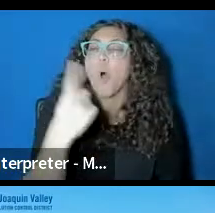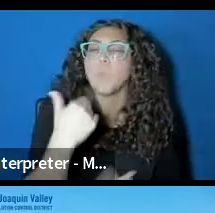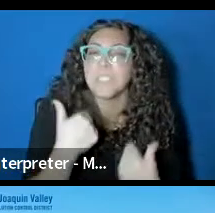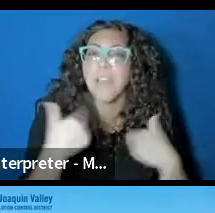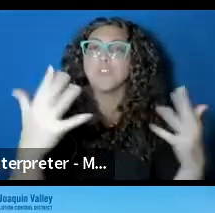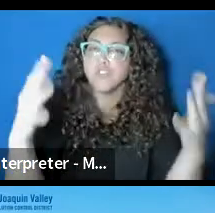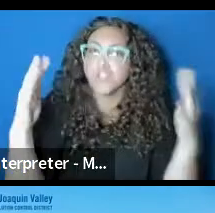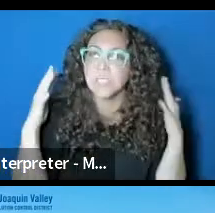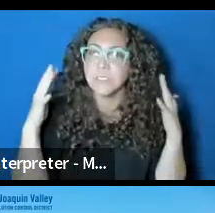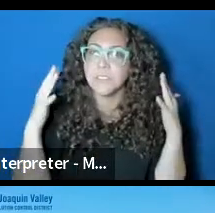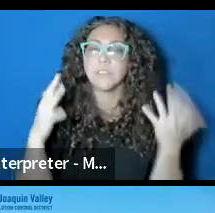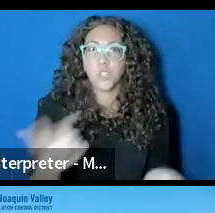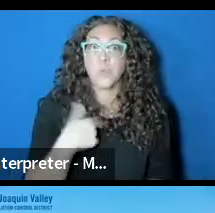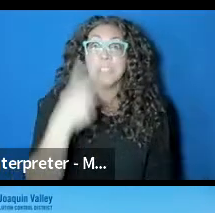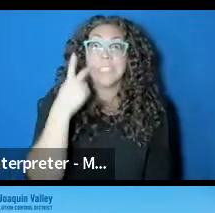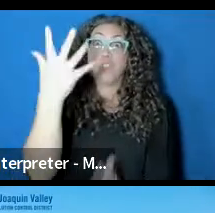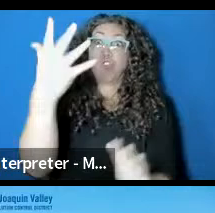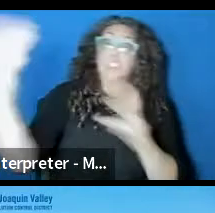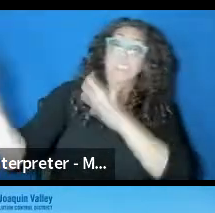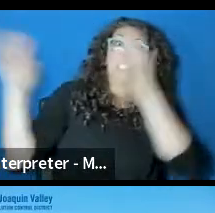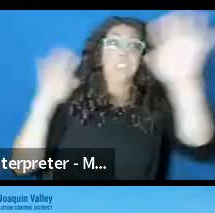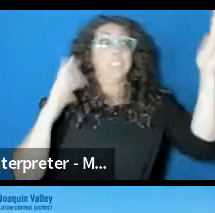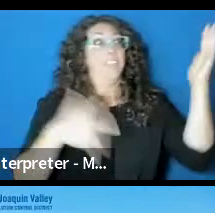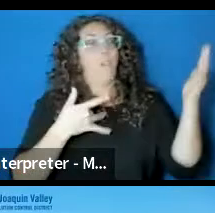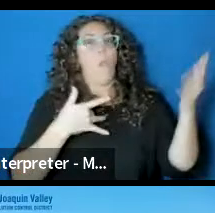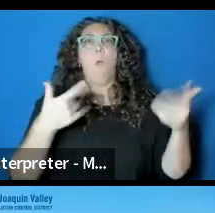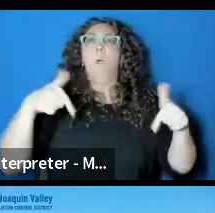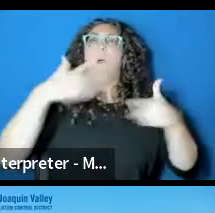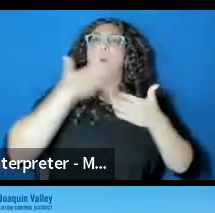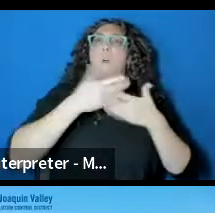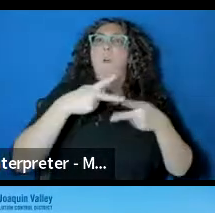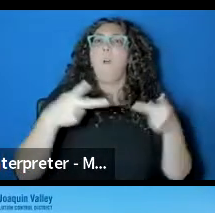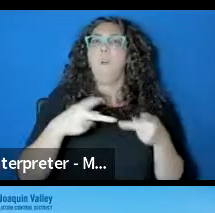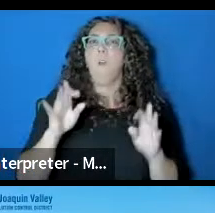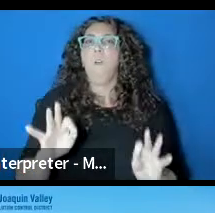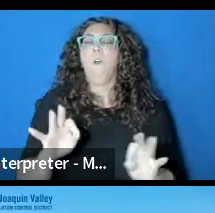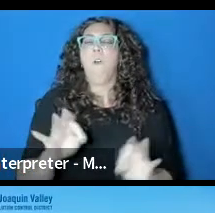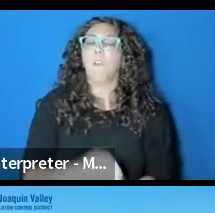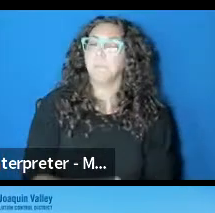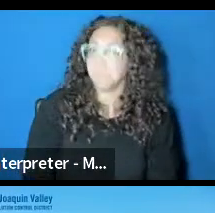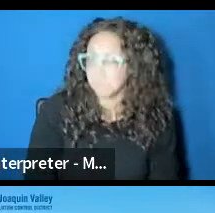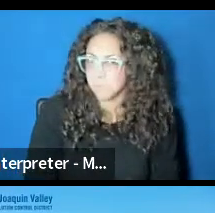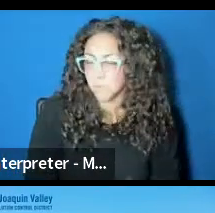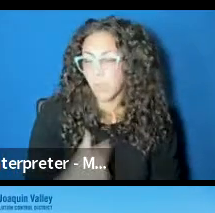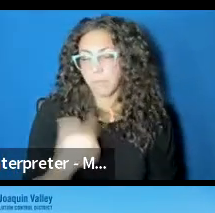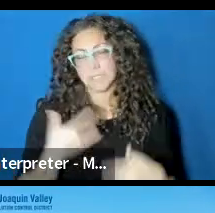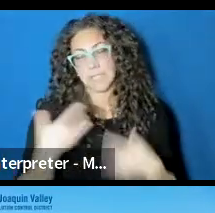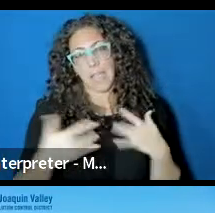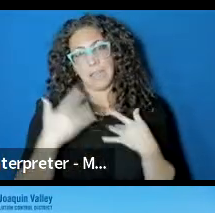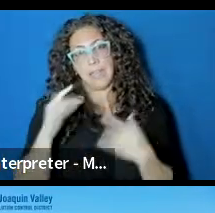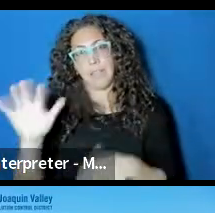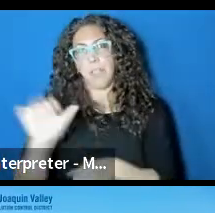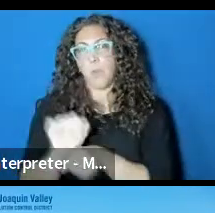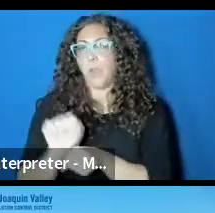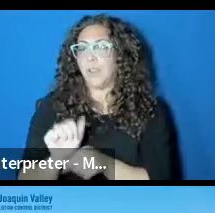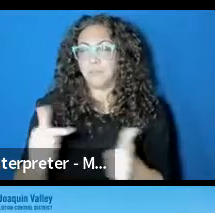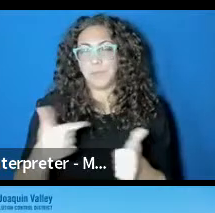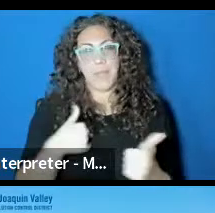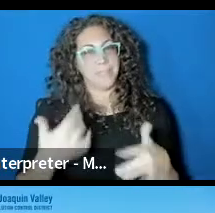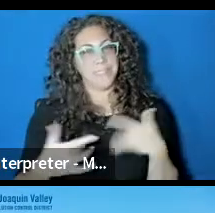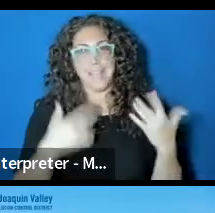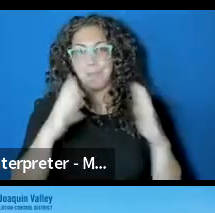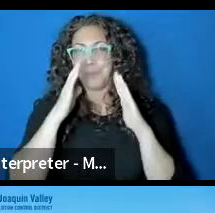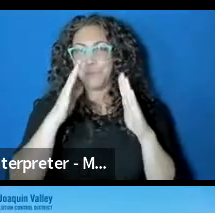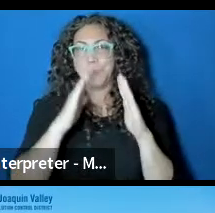a great spot, you're in a great space. So with that, I'm really excited about the work that they're doing, and I just like to hear it. So pass it back